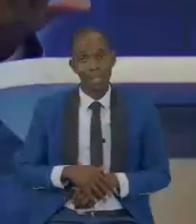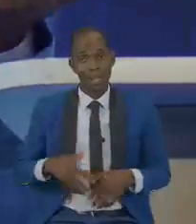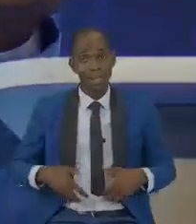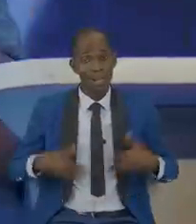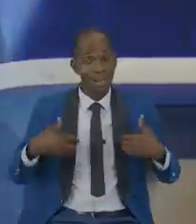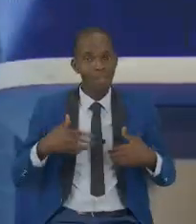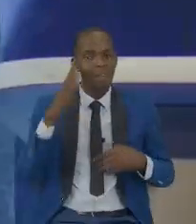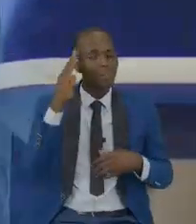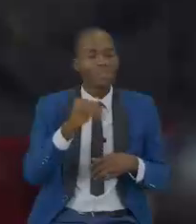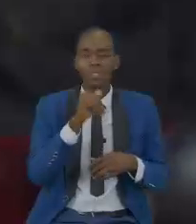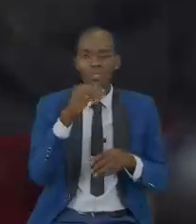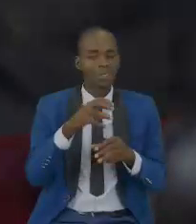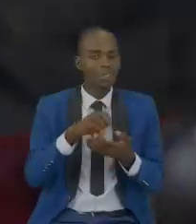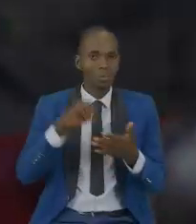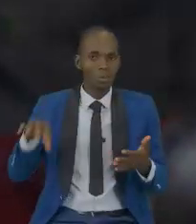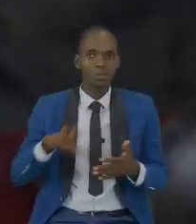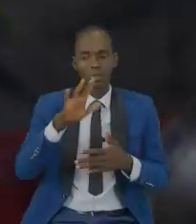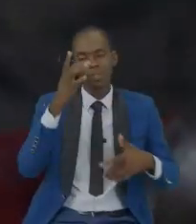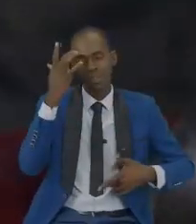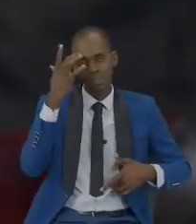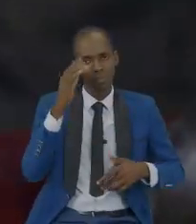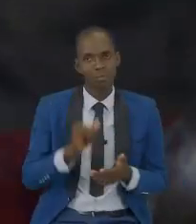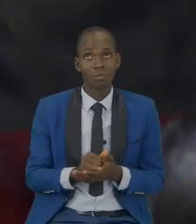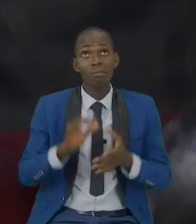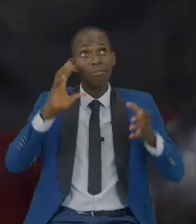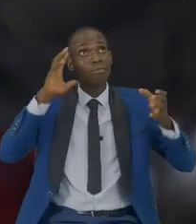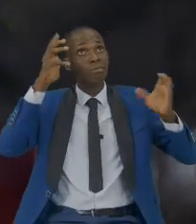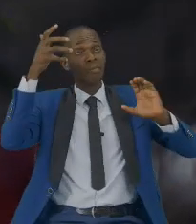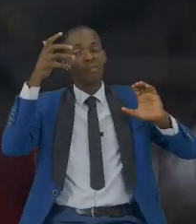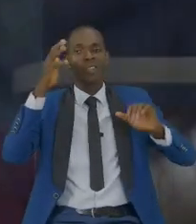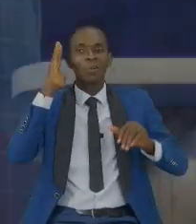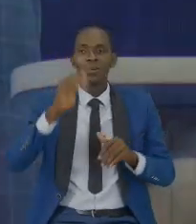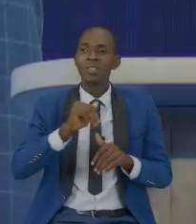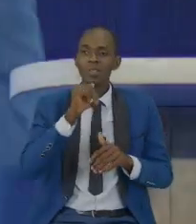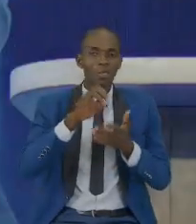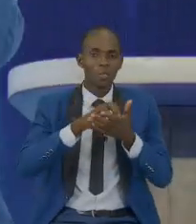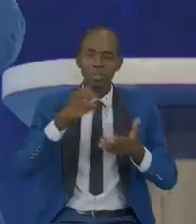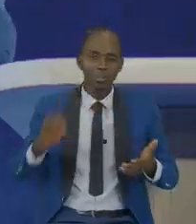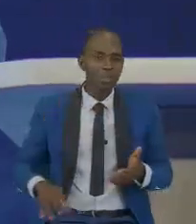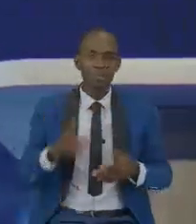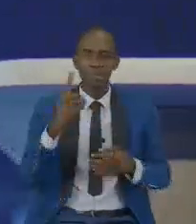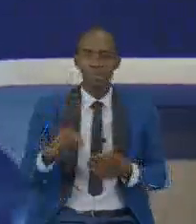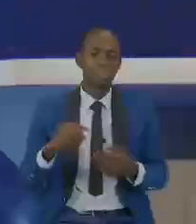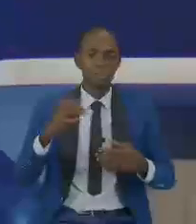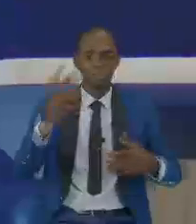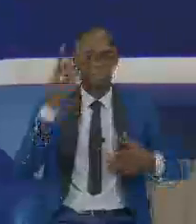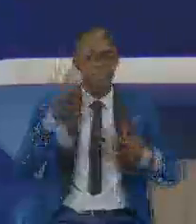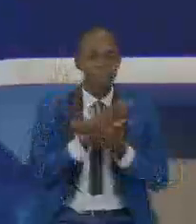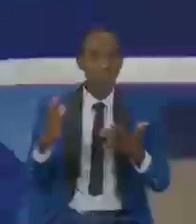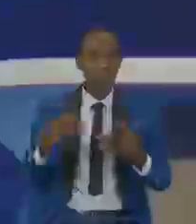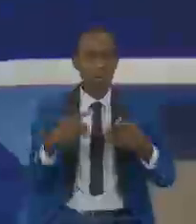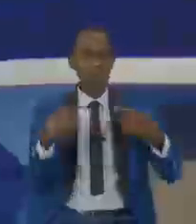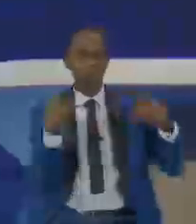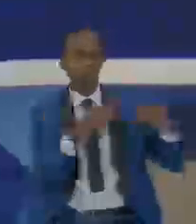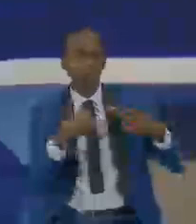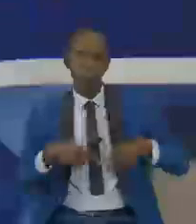take the leprosy away. Wrath will not take the leprosy away. Argument will not